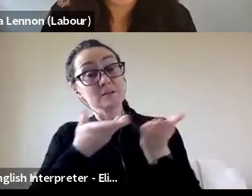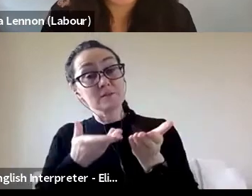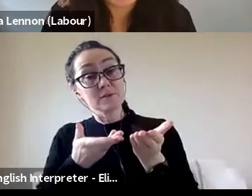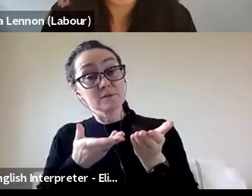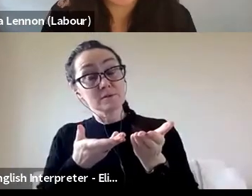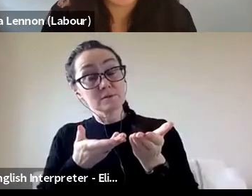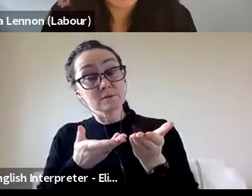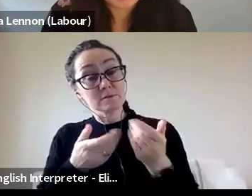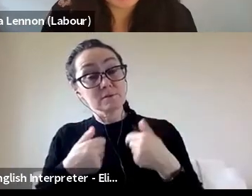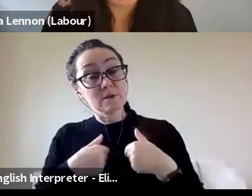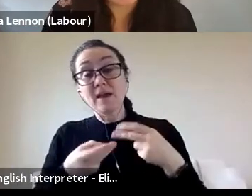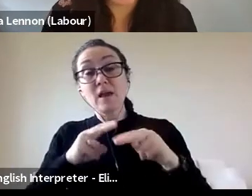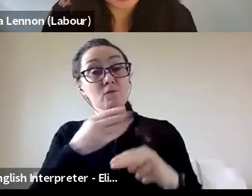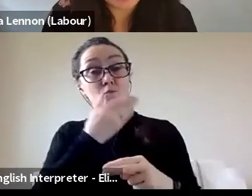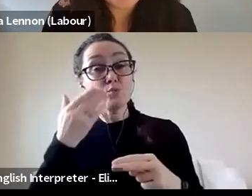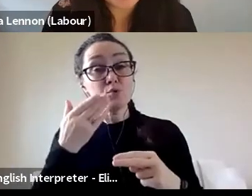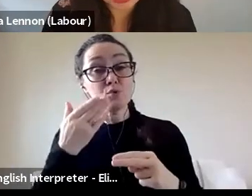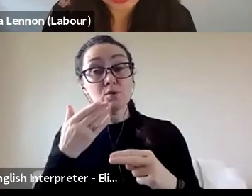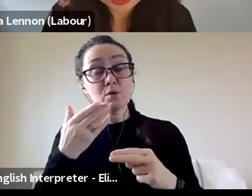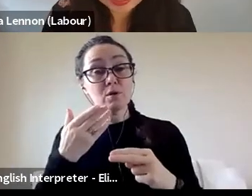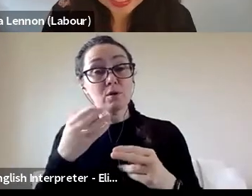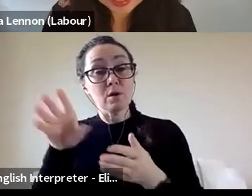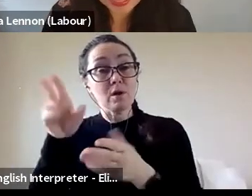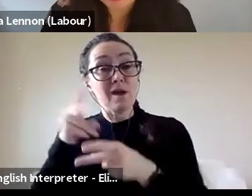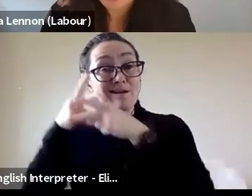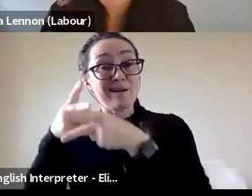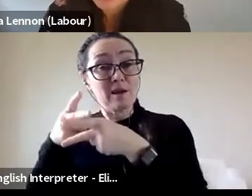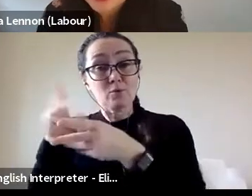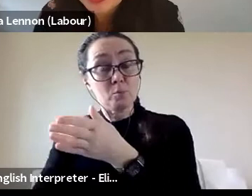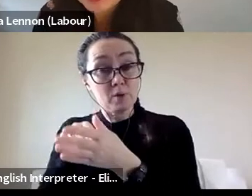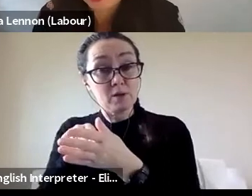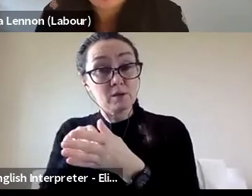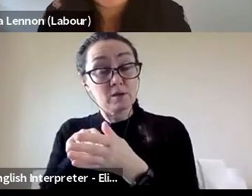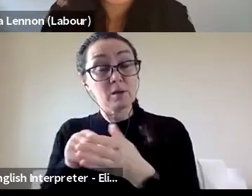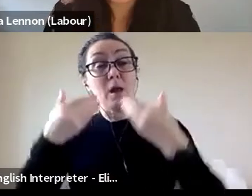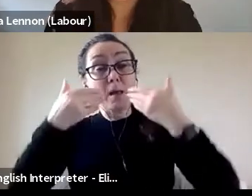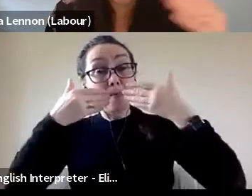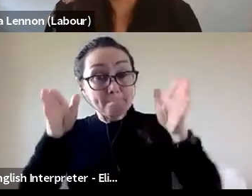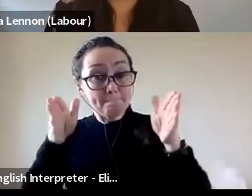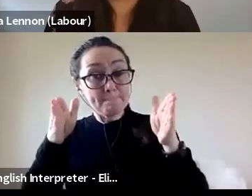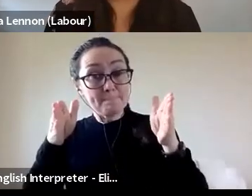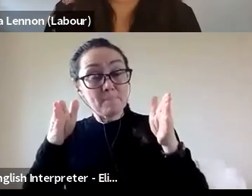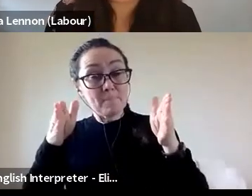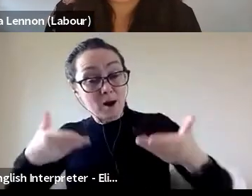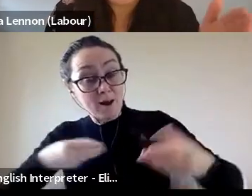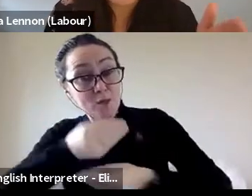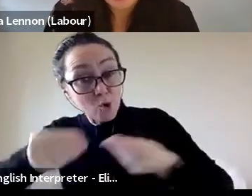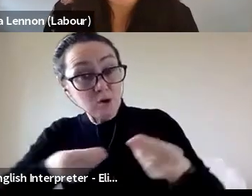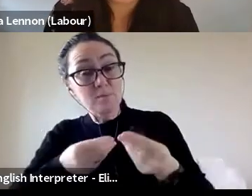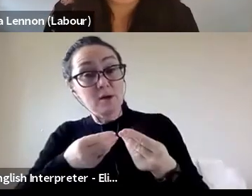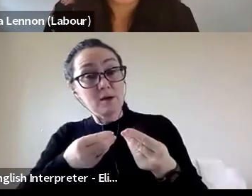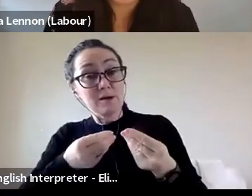unpaid carers. So we have to take this really seriously, and I think Linda made the comment, it's not about more reviews, it's